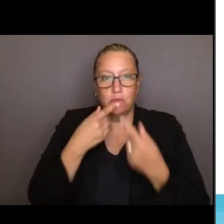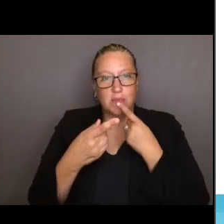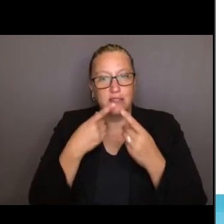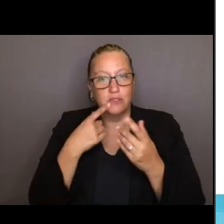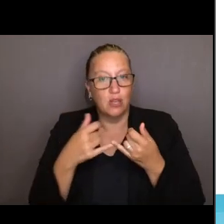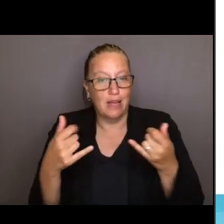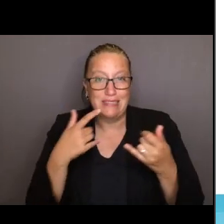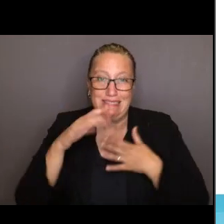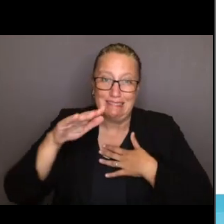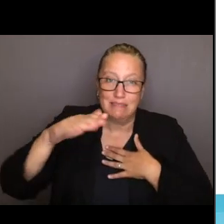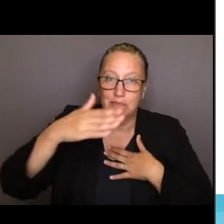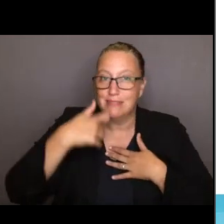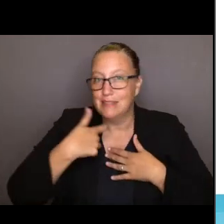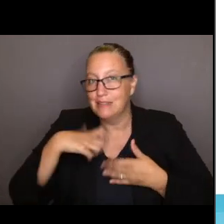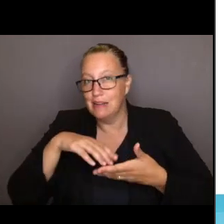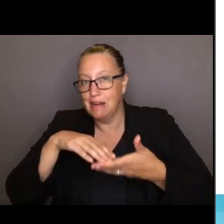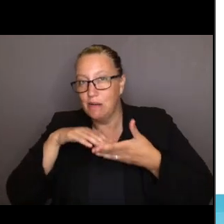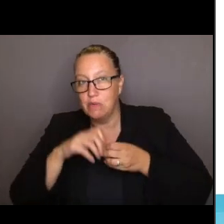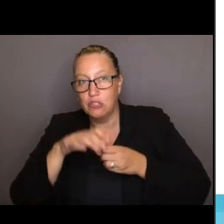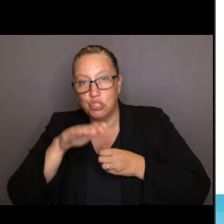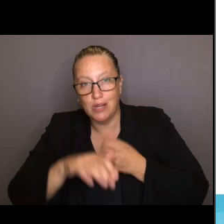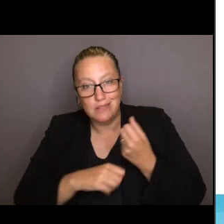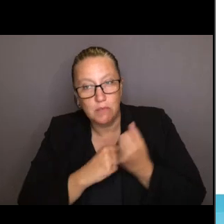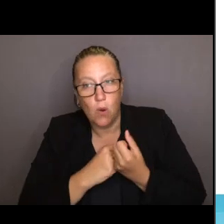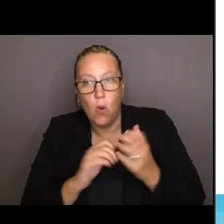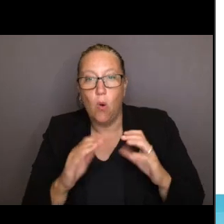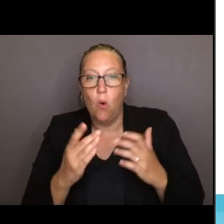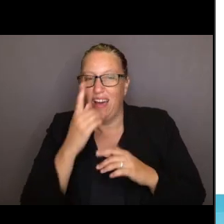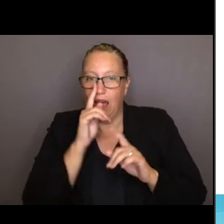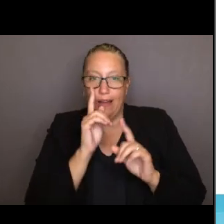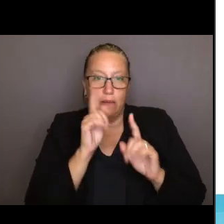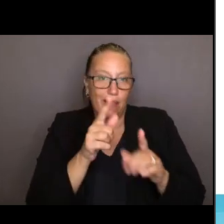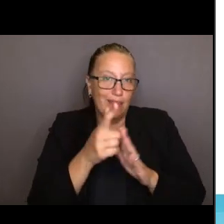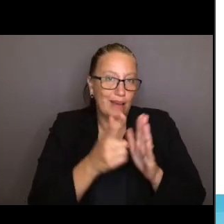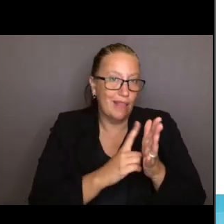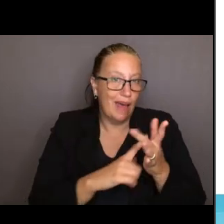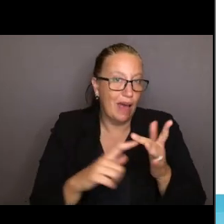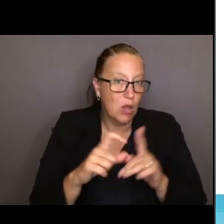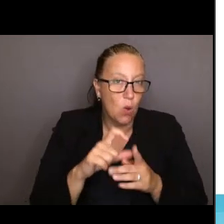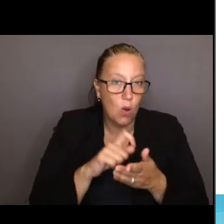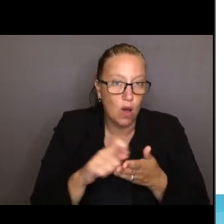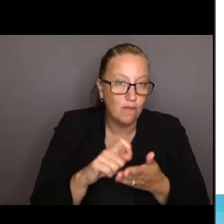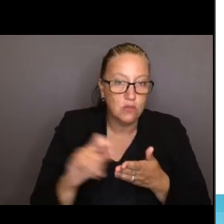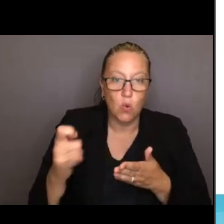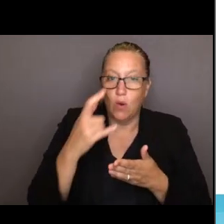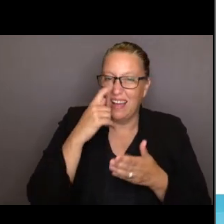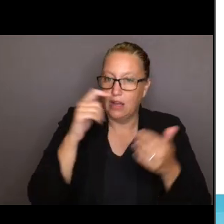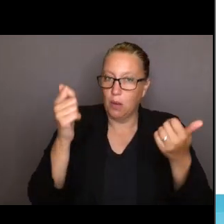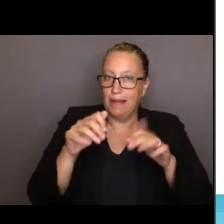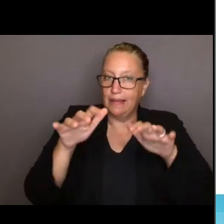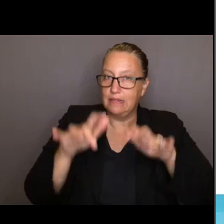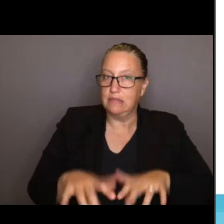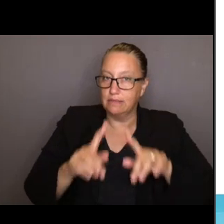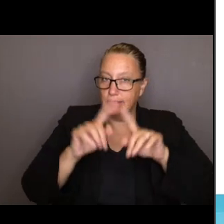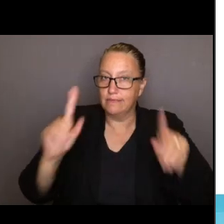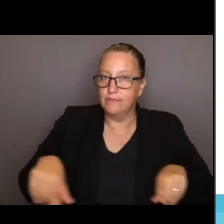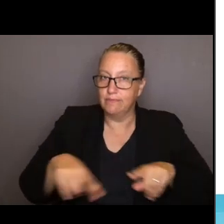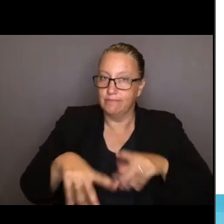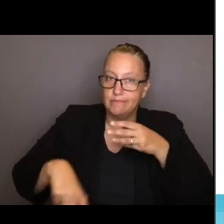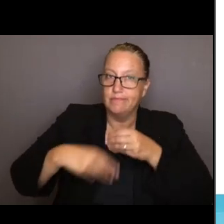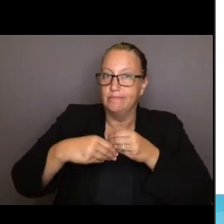help with child support, or they can attend a legal aid office, or just by submitting a completed legal aid form with the supporting documents that